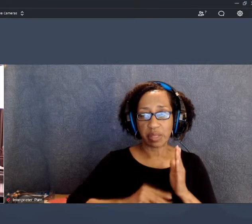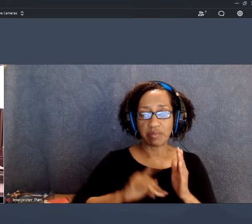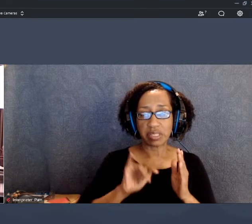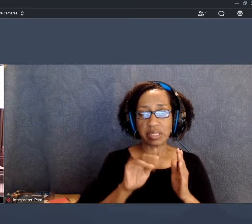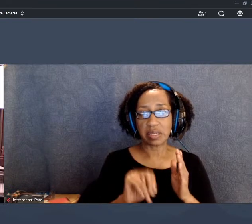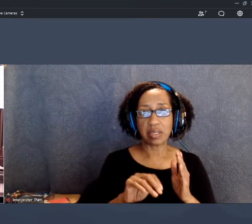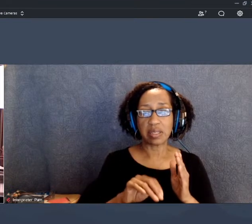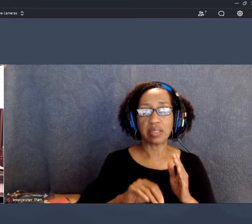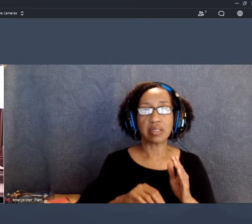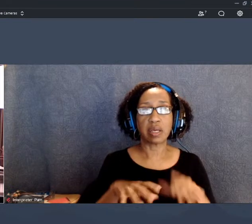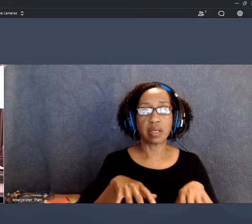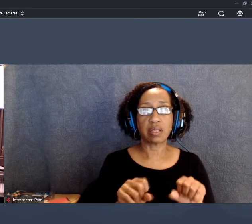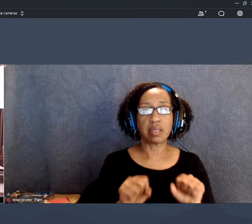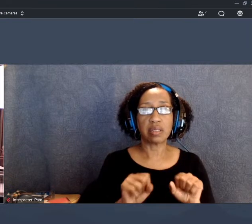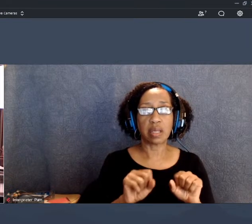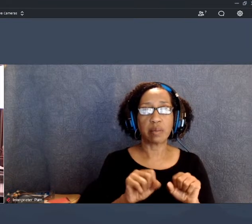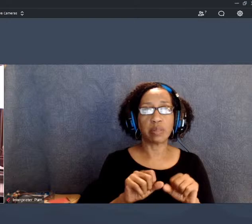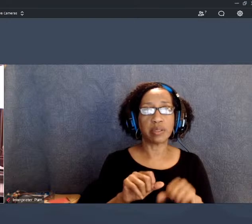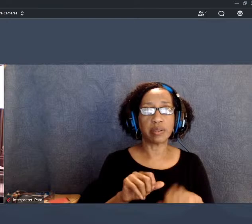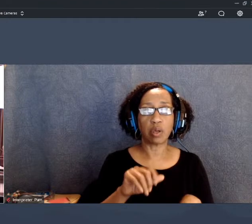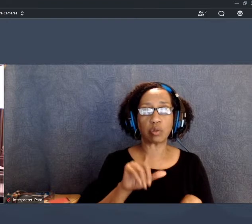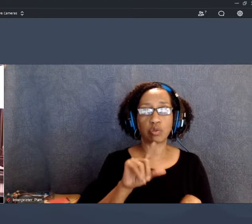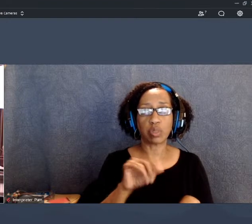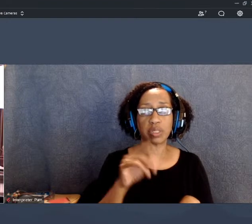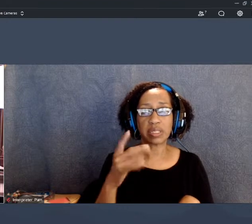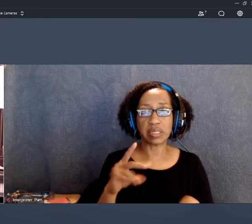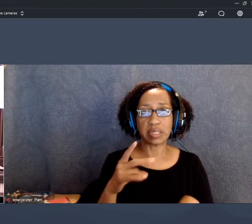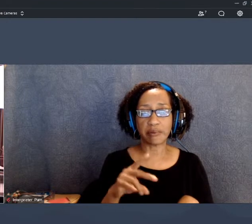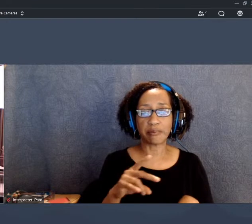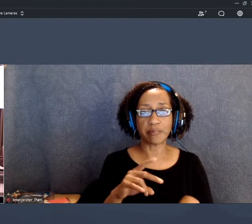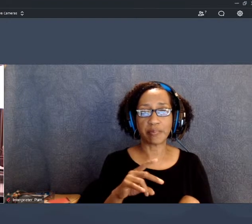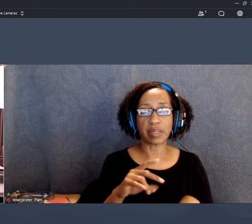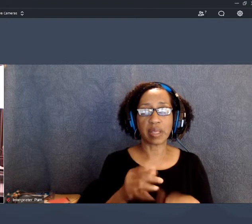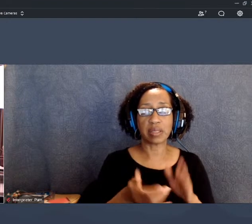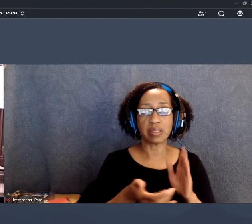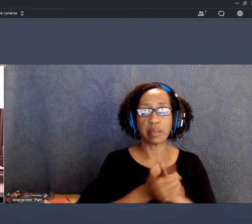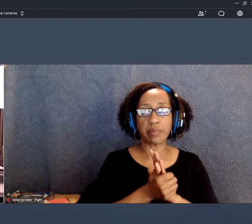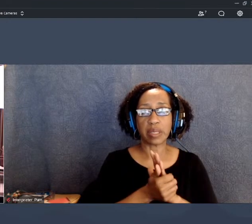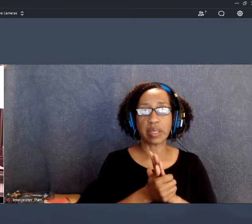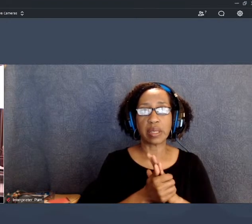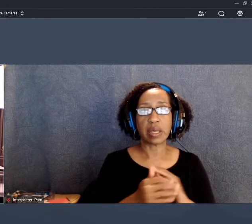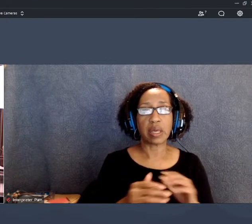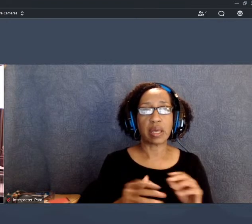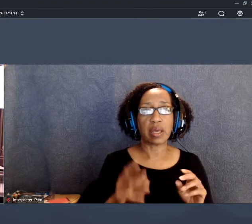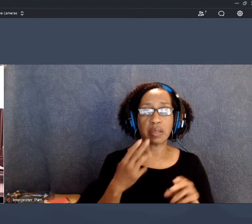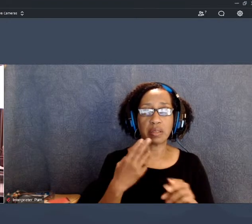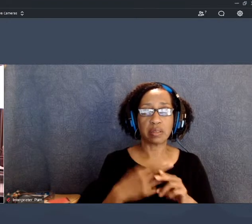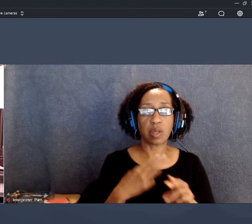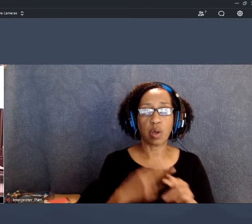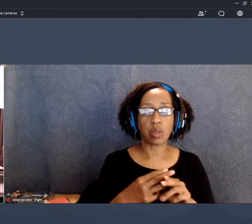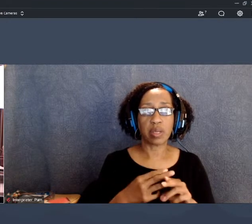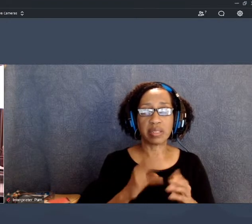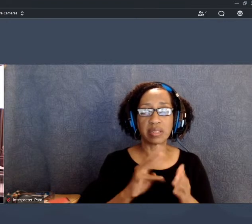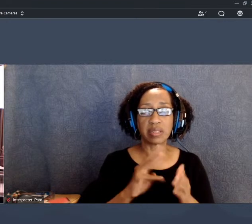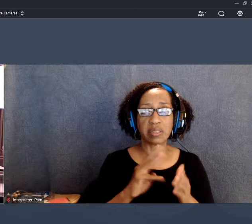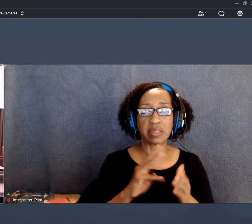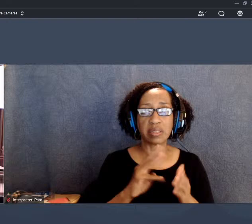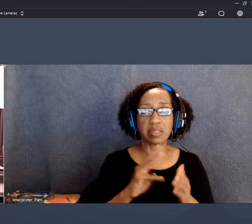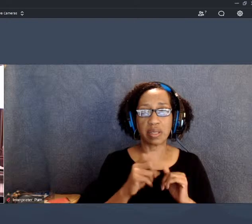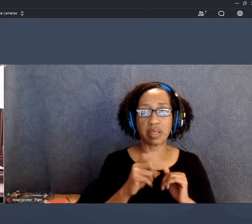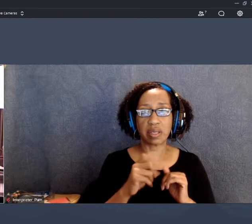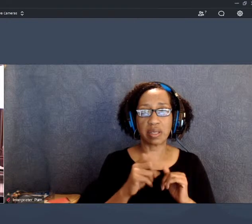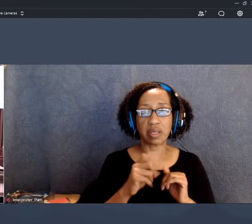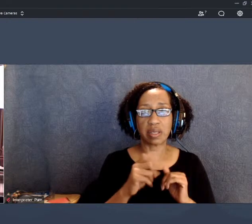adopted on August 10th, 2010, as amended, known as the Memphis and Shelby County Unified